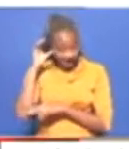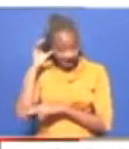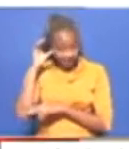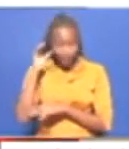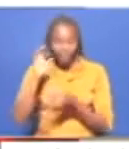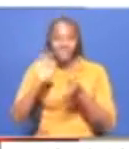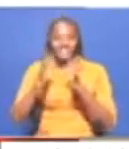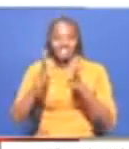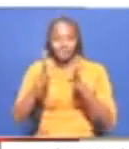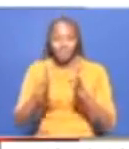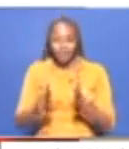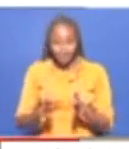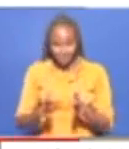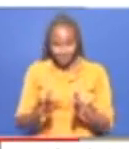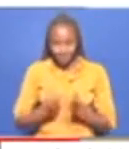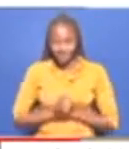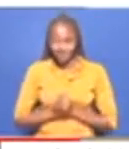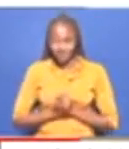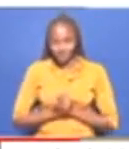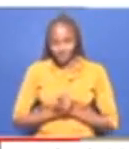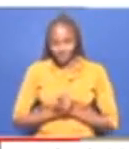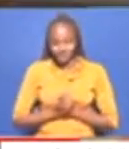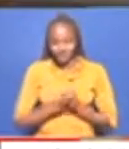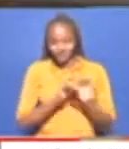language interpretation.